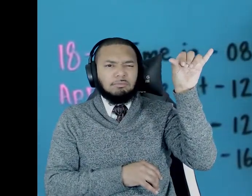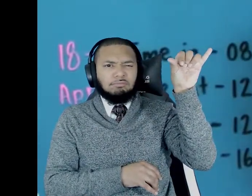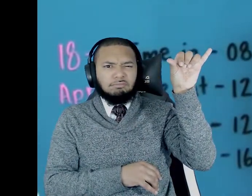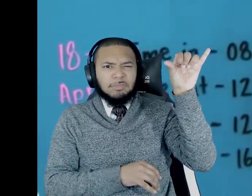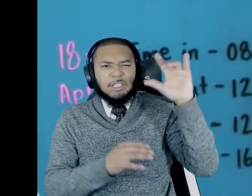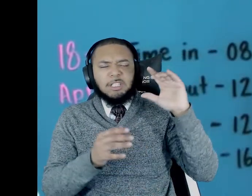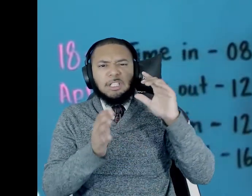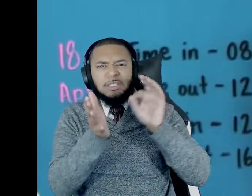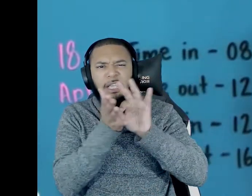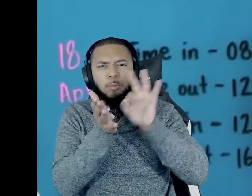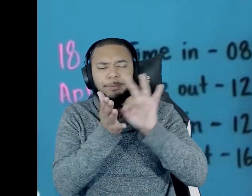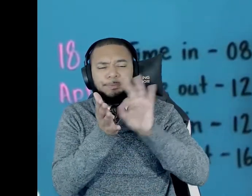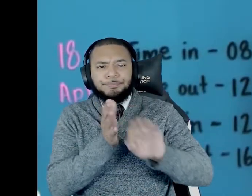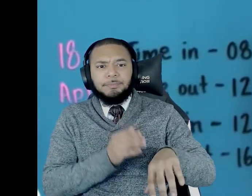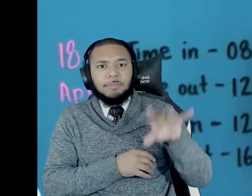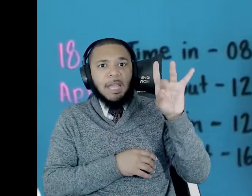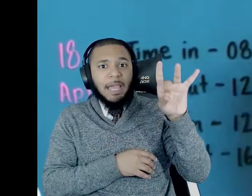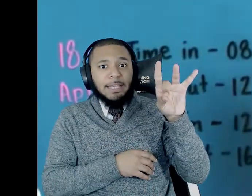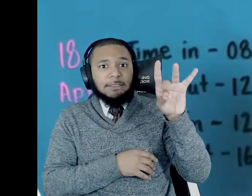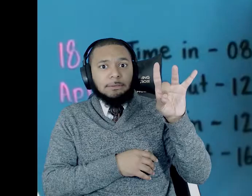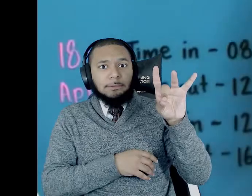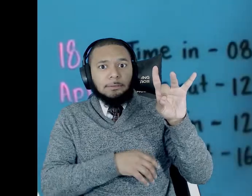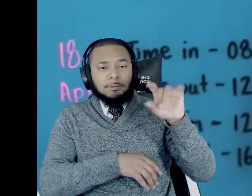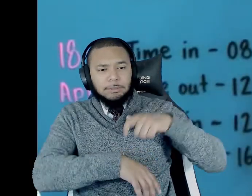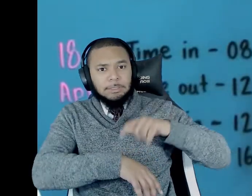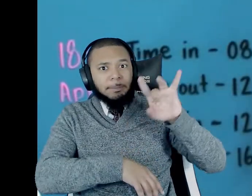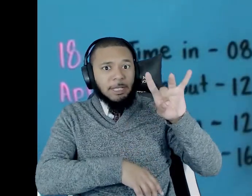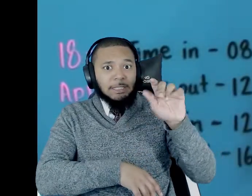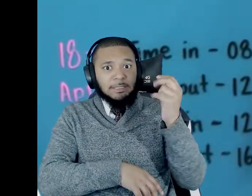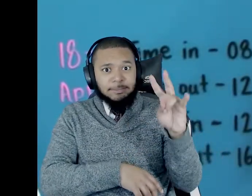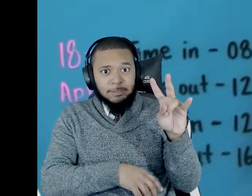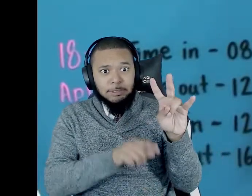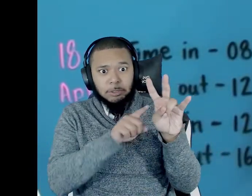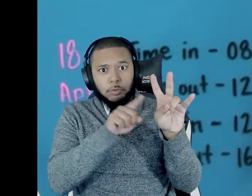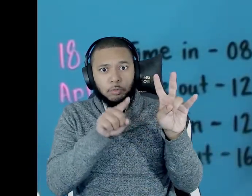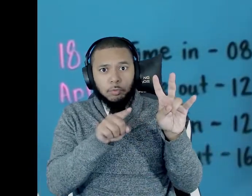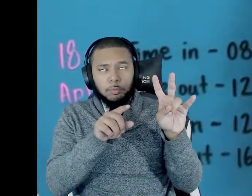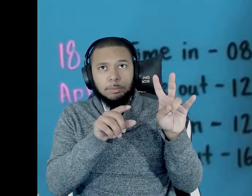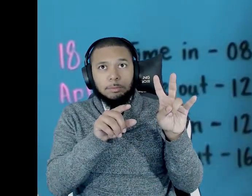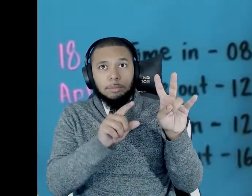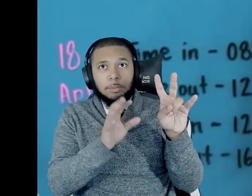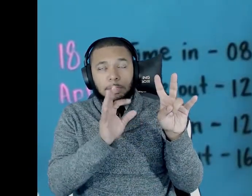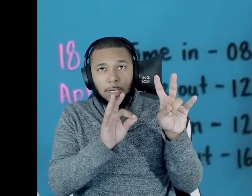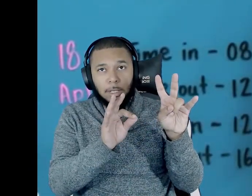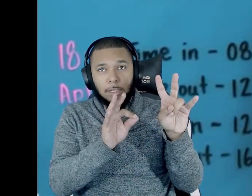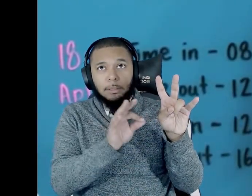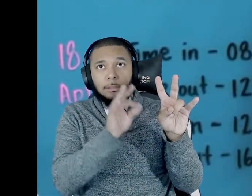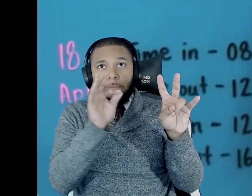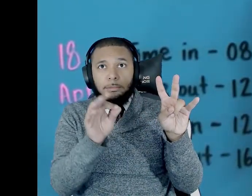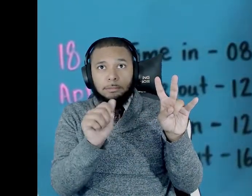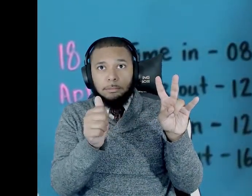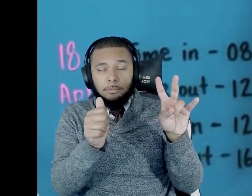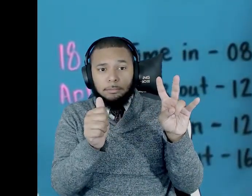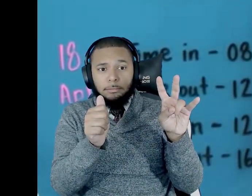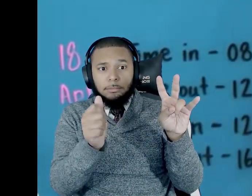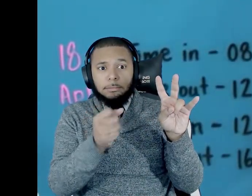Let's count the hours from 8:17 to 9:17. That's 1 hour. 10:17.